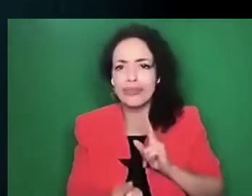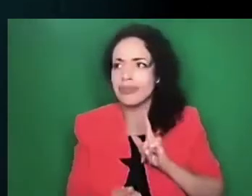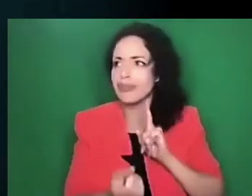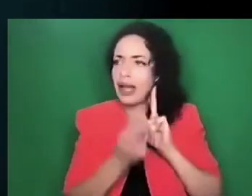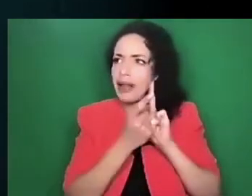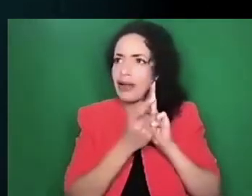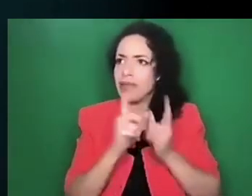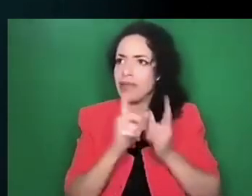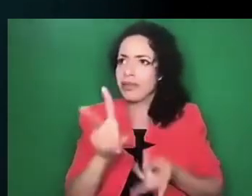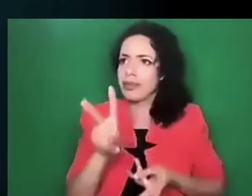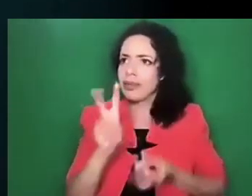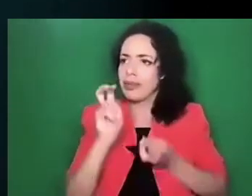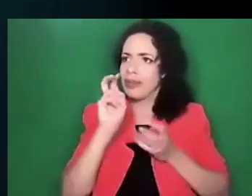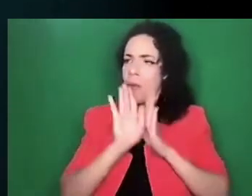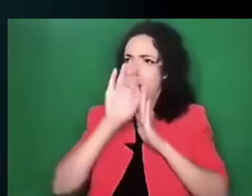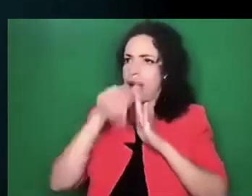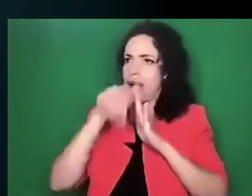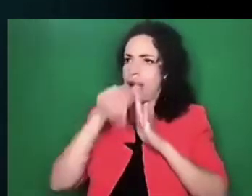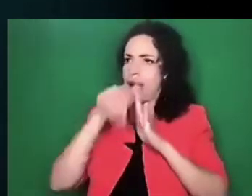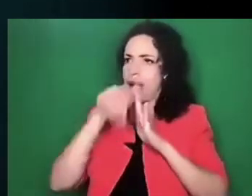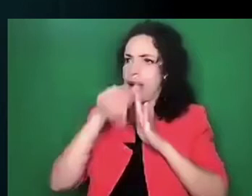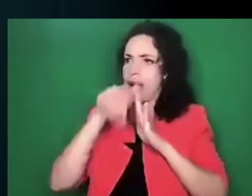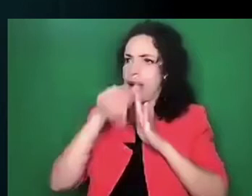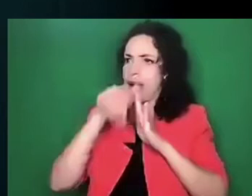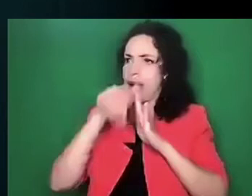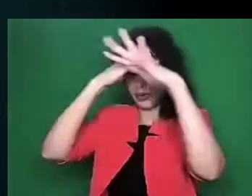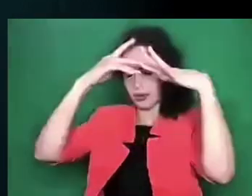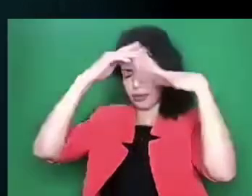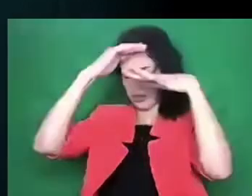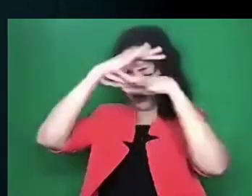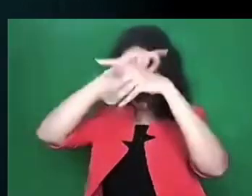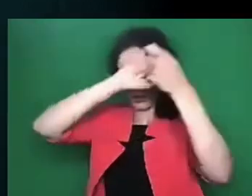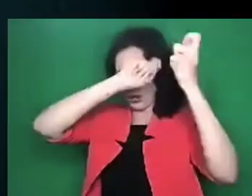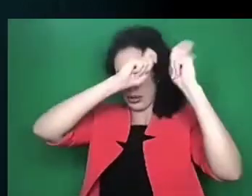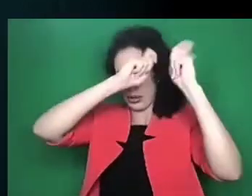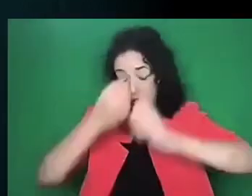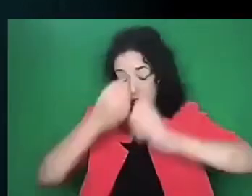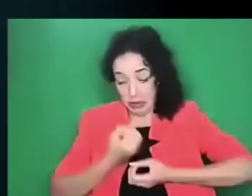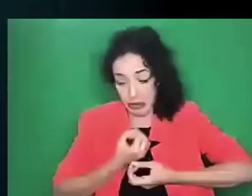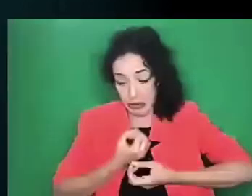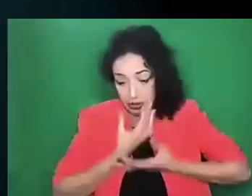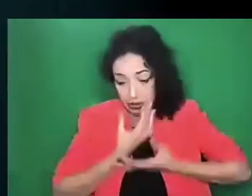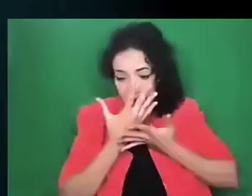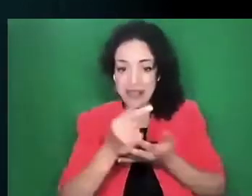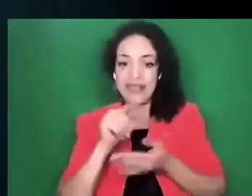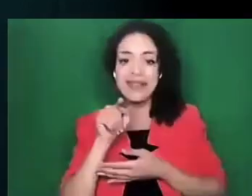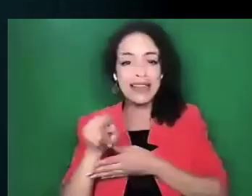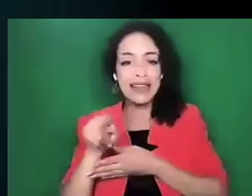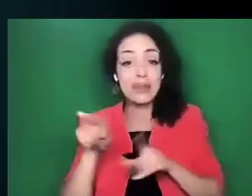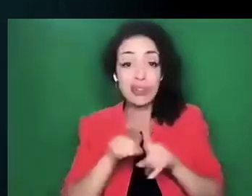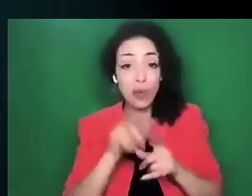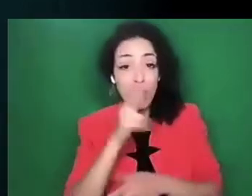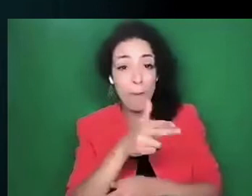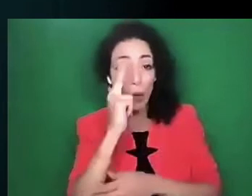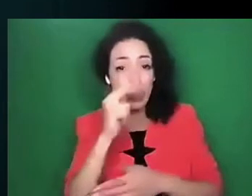during these travels between all these cities, such as the bullet marks in Jallianwala